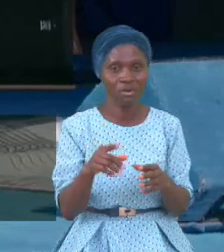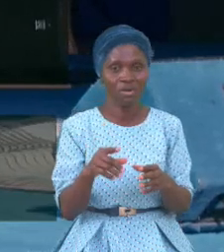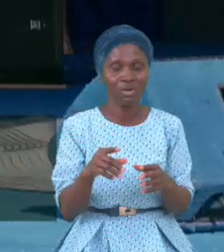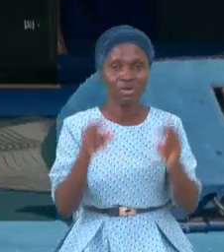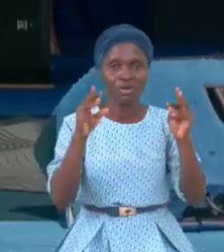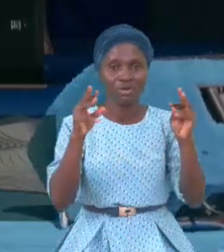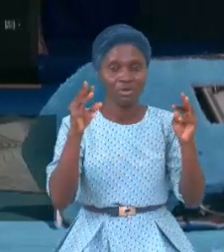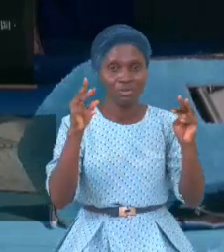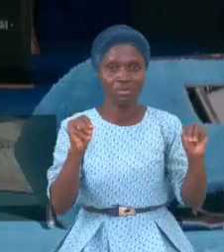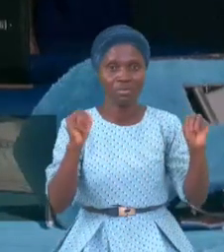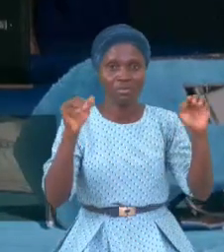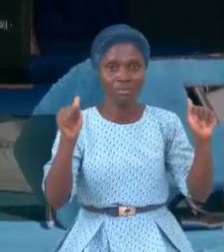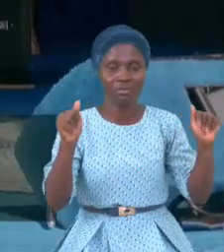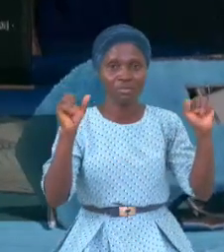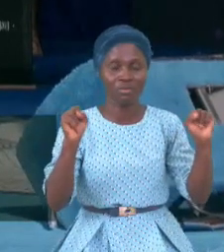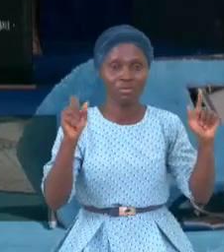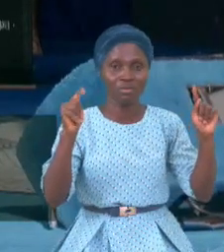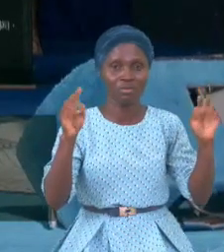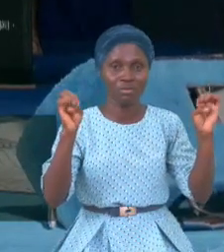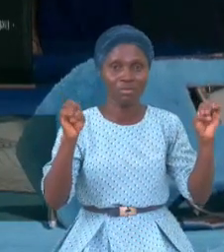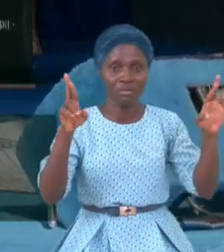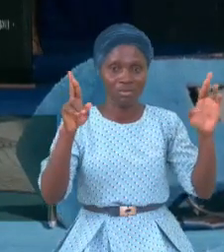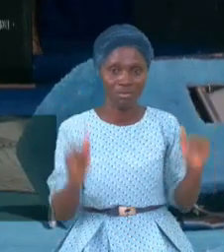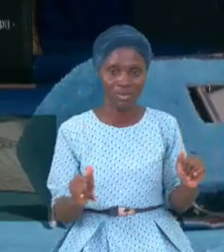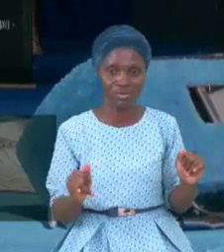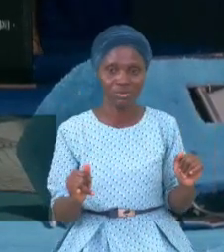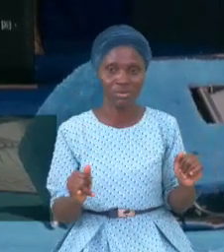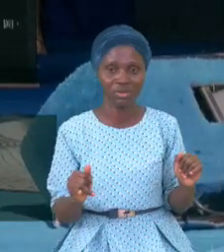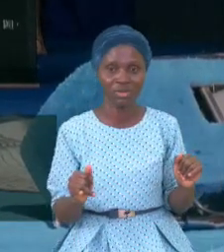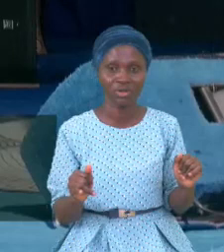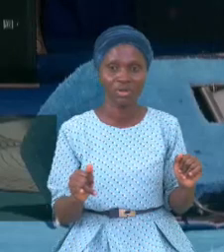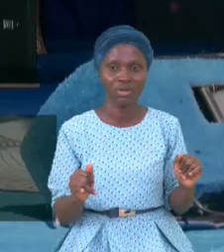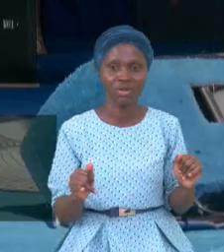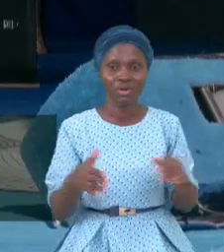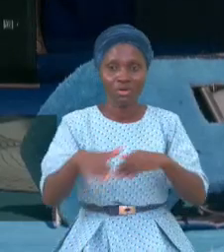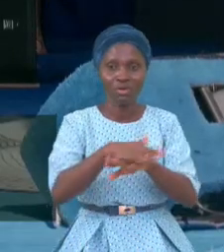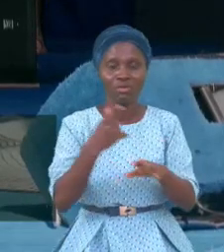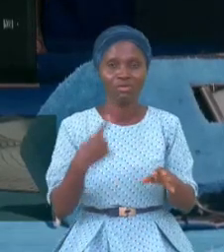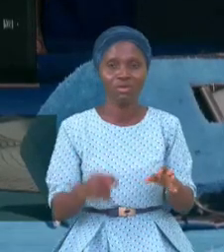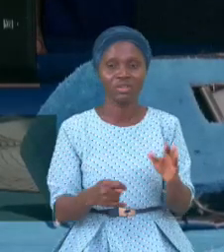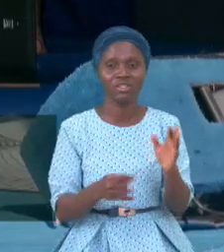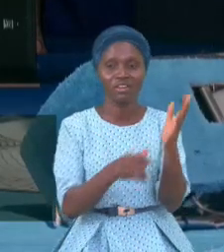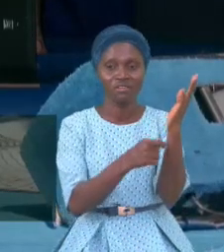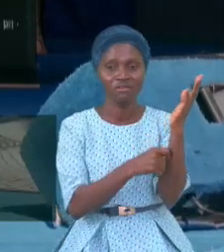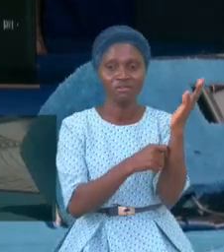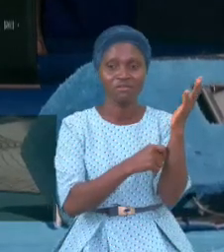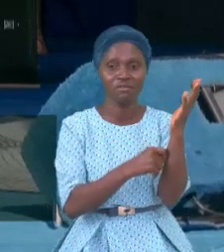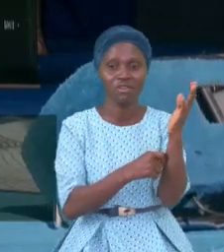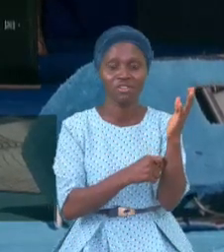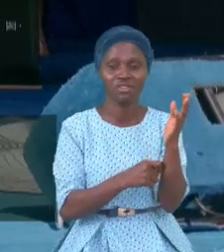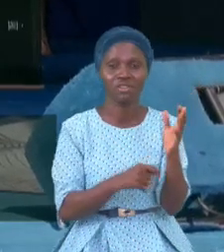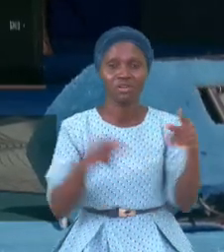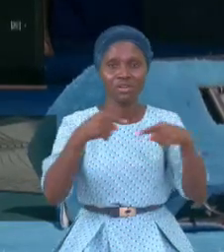foe. Concern for mastery. Concern for mastery. And look at Exodus chapter